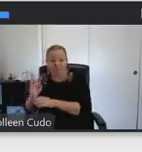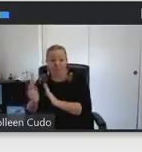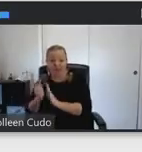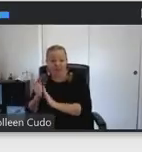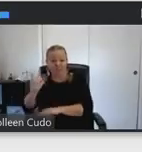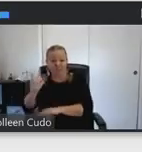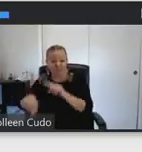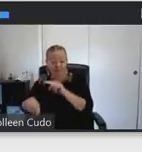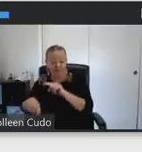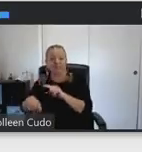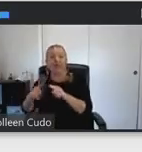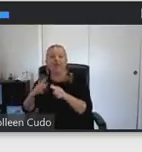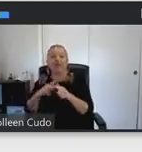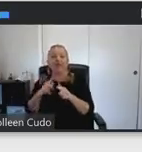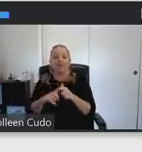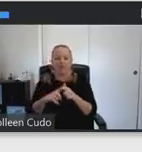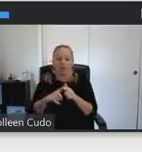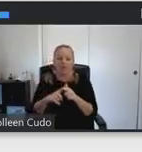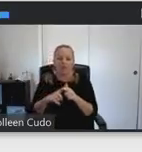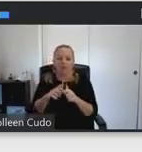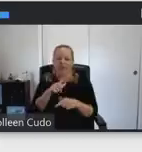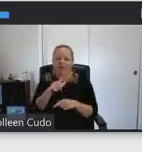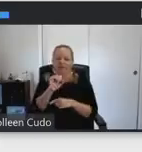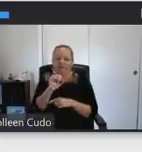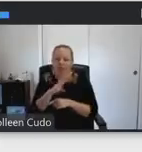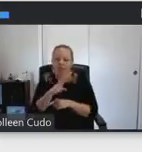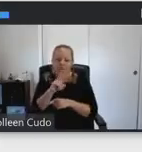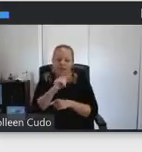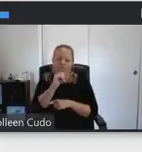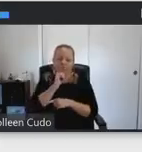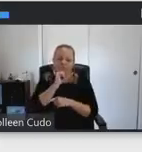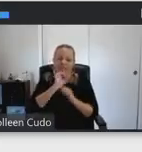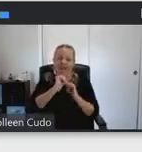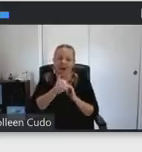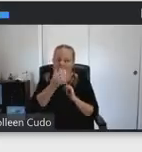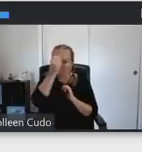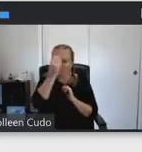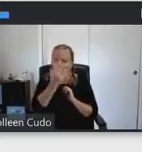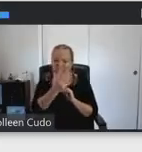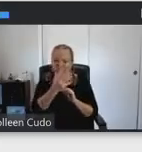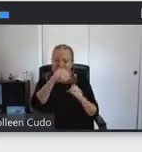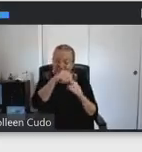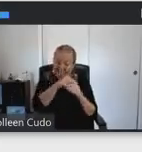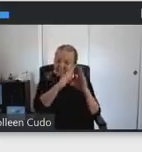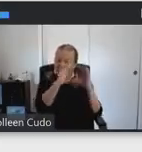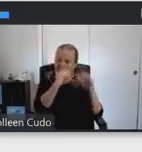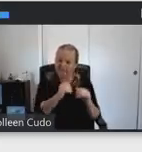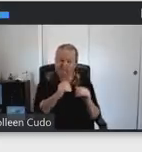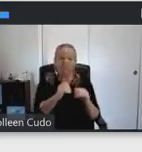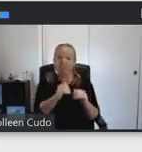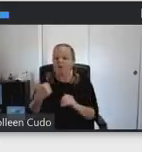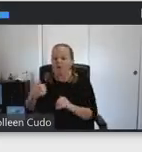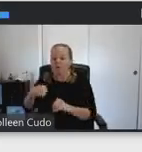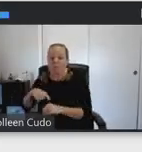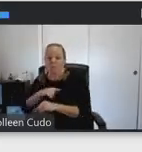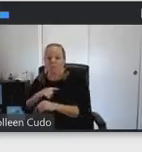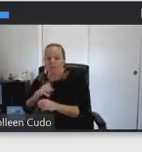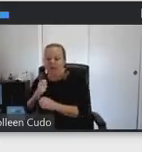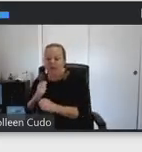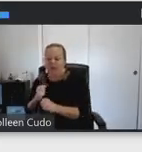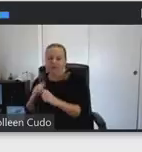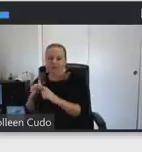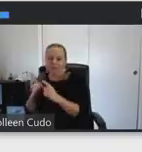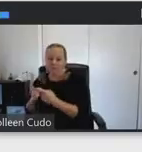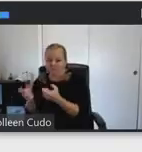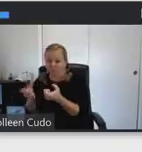that's something that lab capacity has to deal with, how they get that information into the system. It's not something that the health department has control